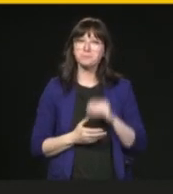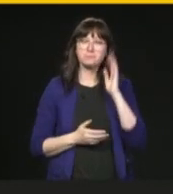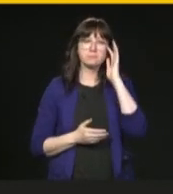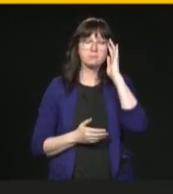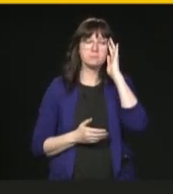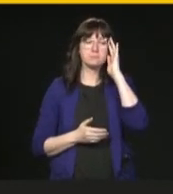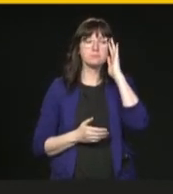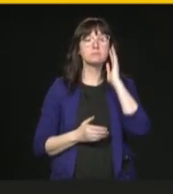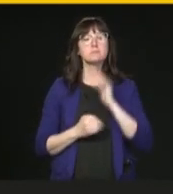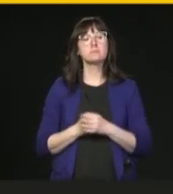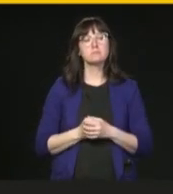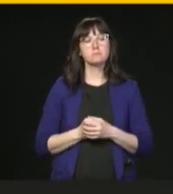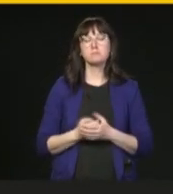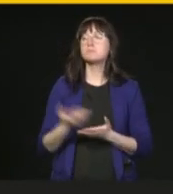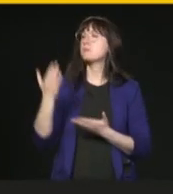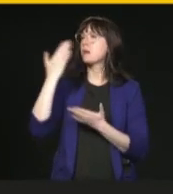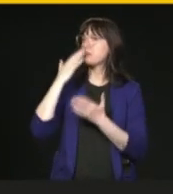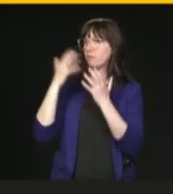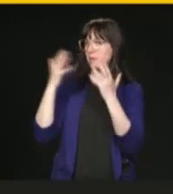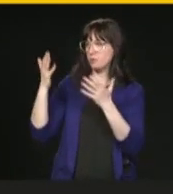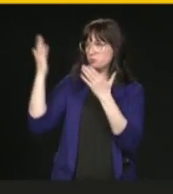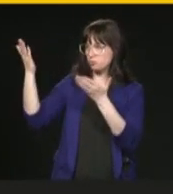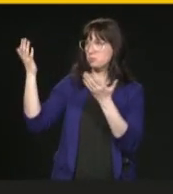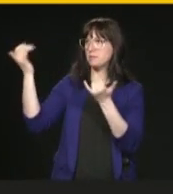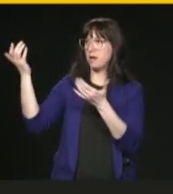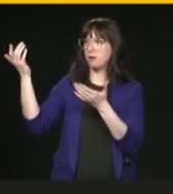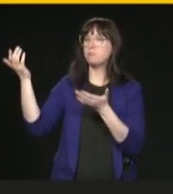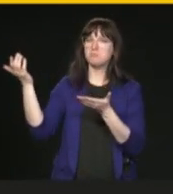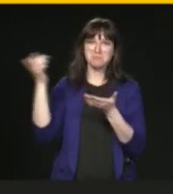Merci beaucoup. On va maintenant passer aux journalistes ici.